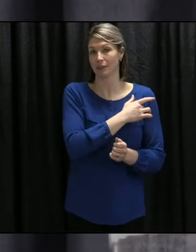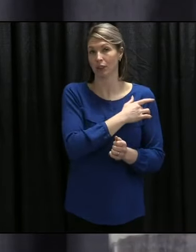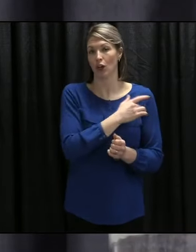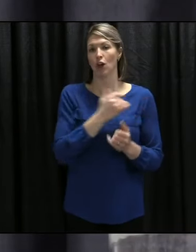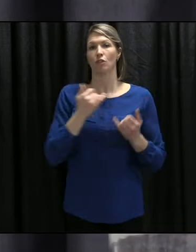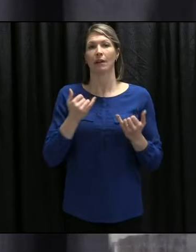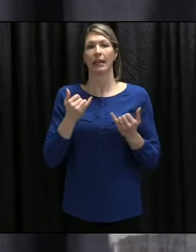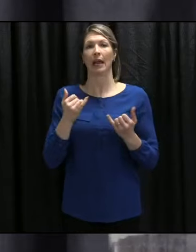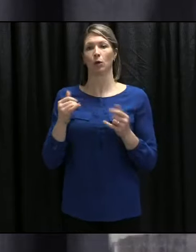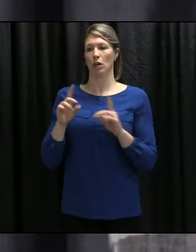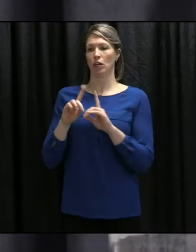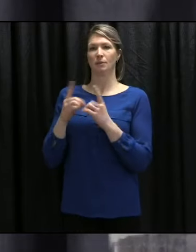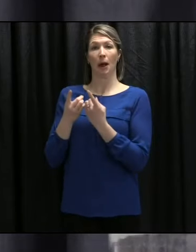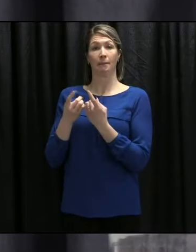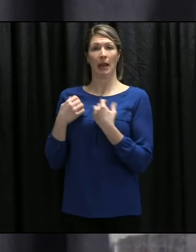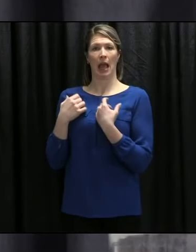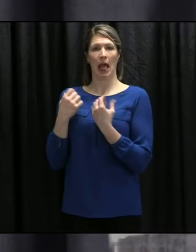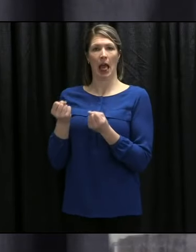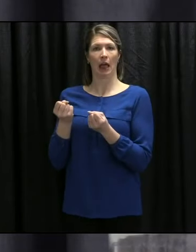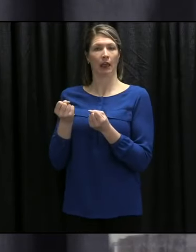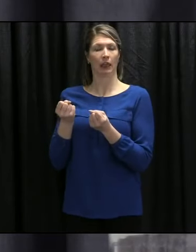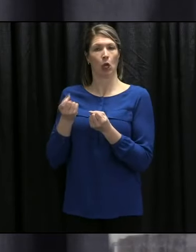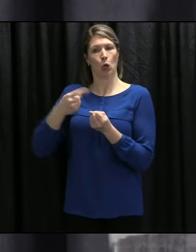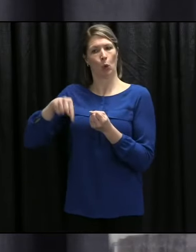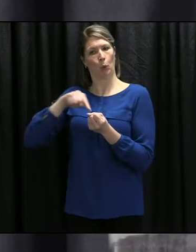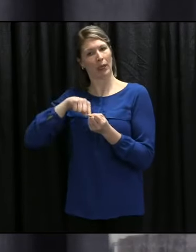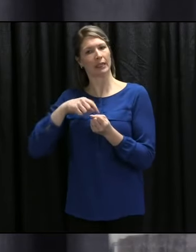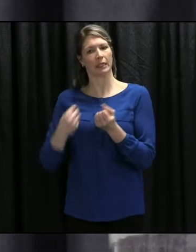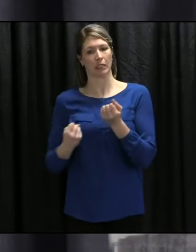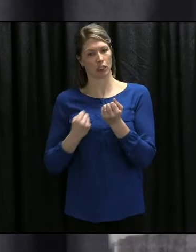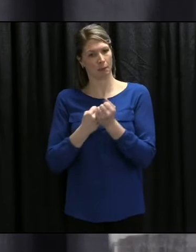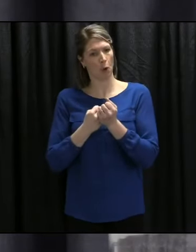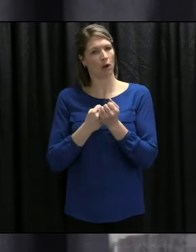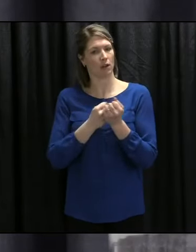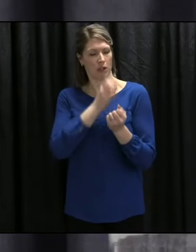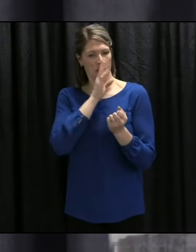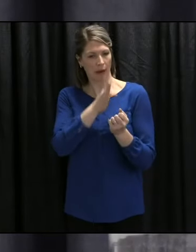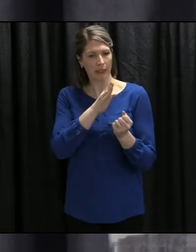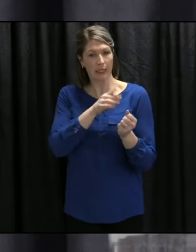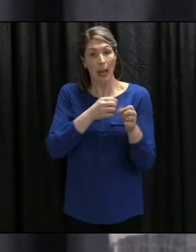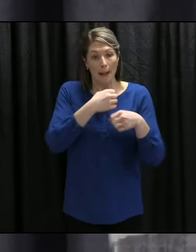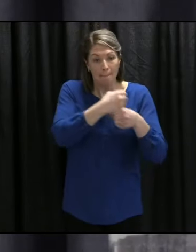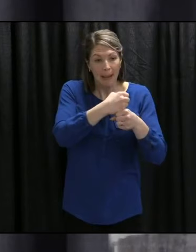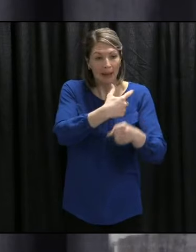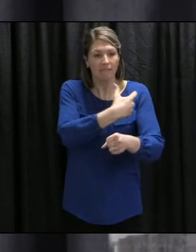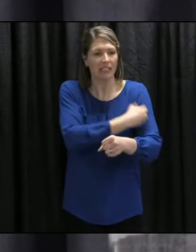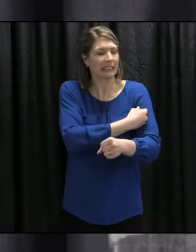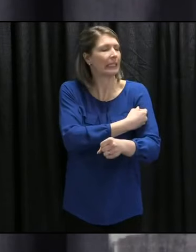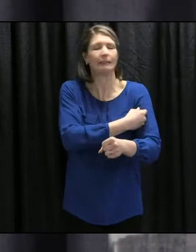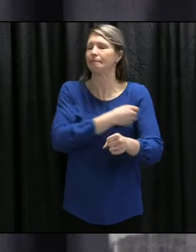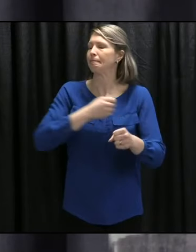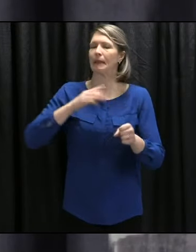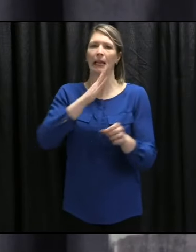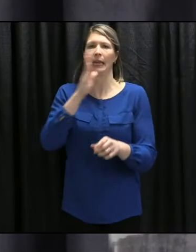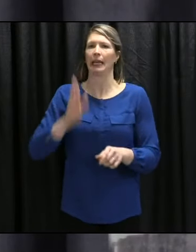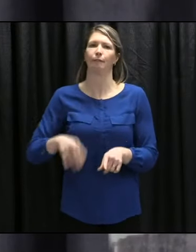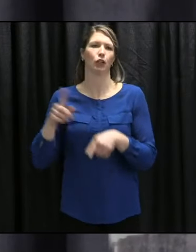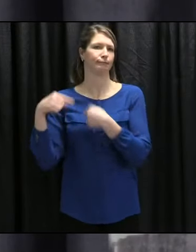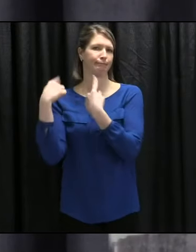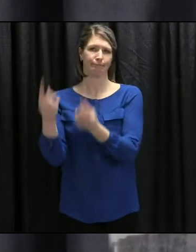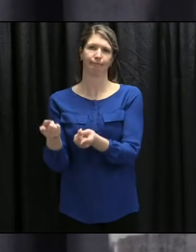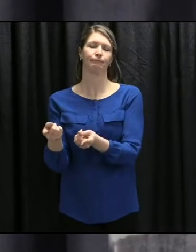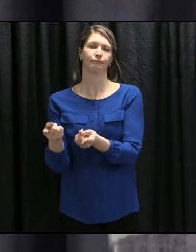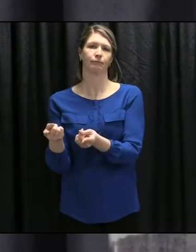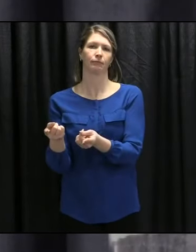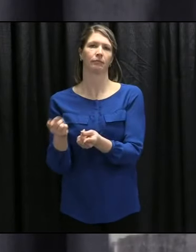has never sponsored drug or vaccine research directly. So that would be a new step, and I'm not sure whether the trials